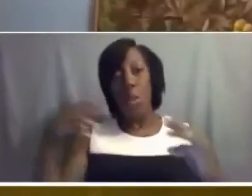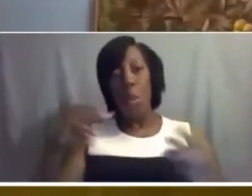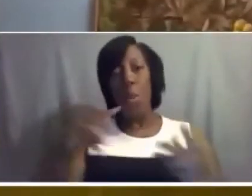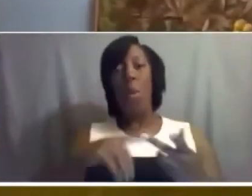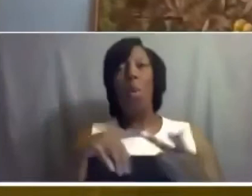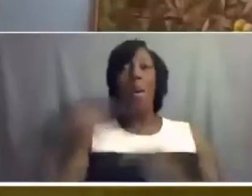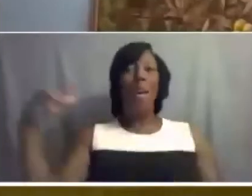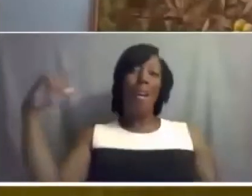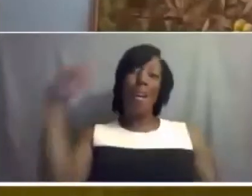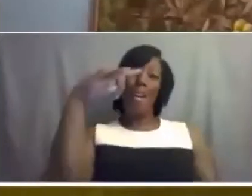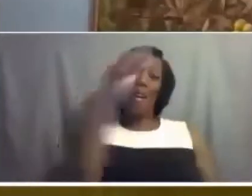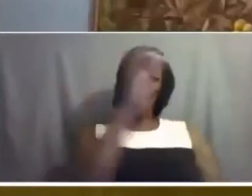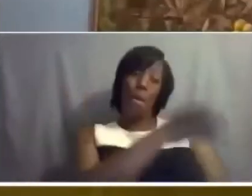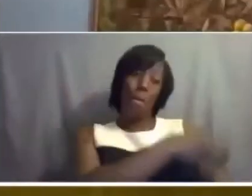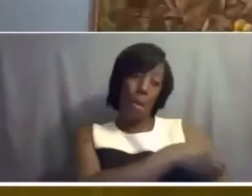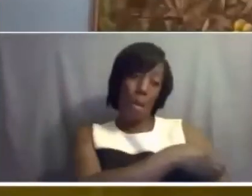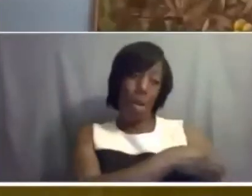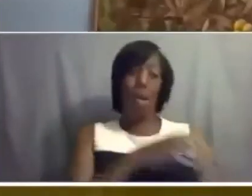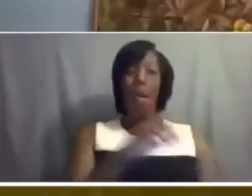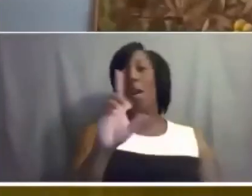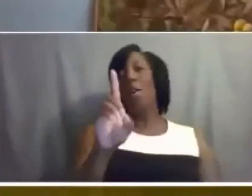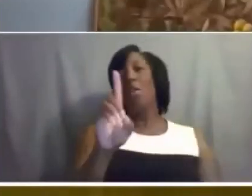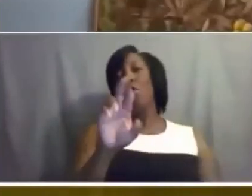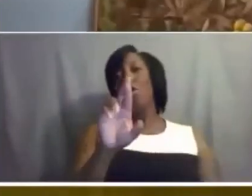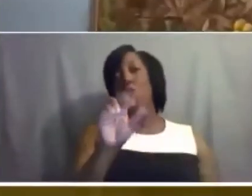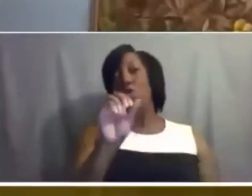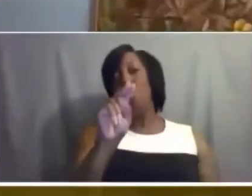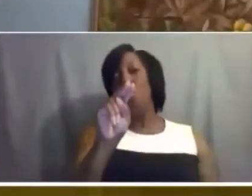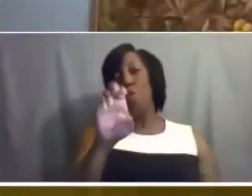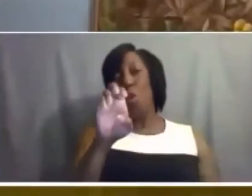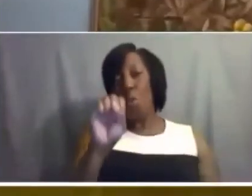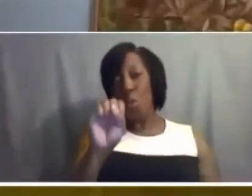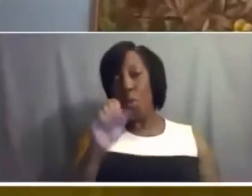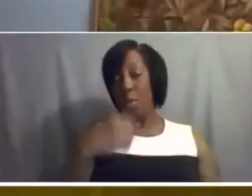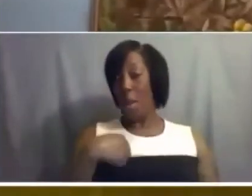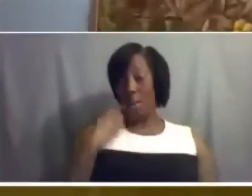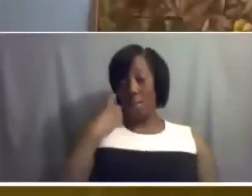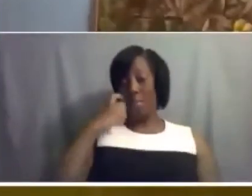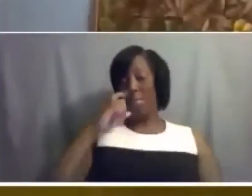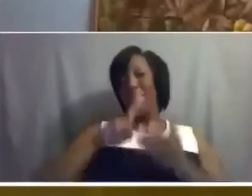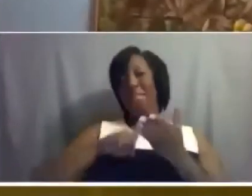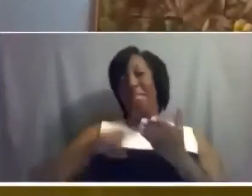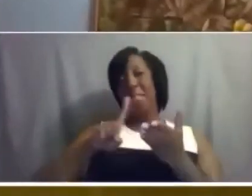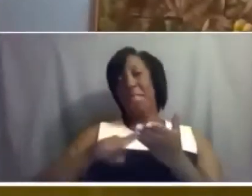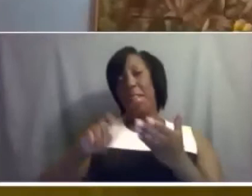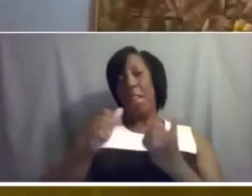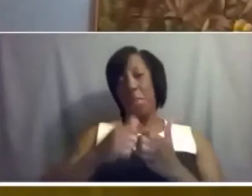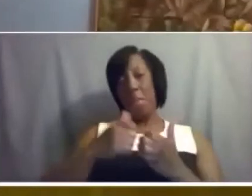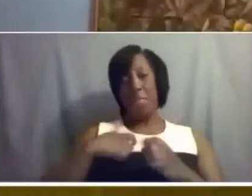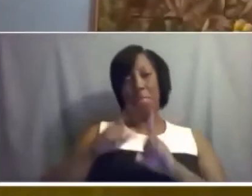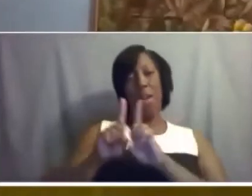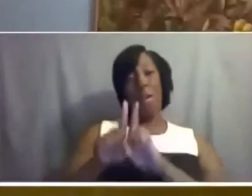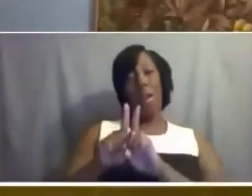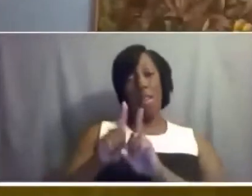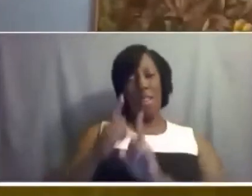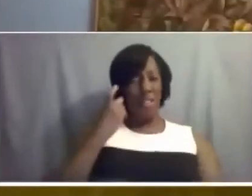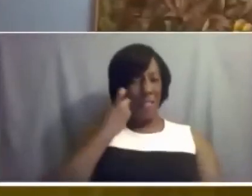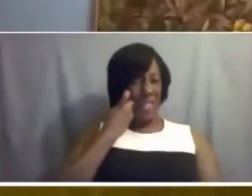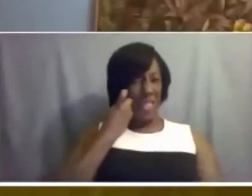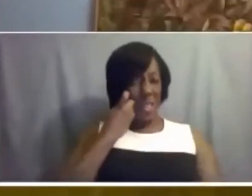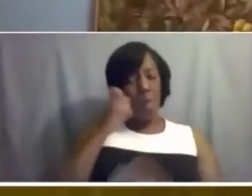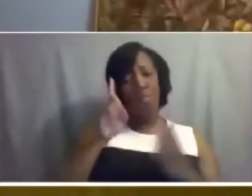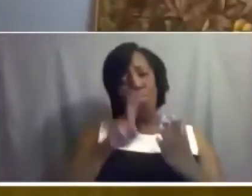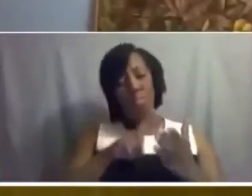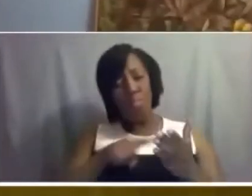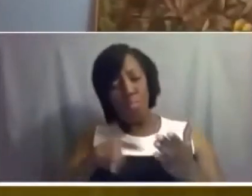the use of drones. I did a study with my colleague recently when we looked at